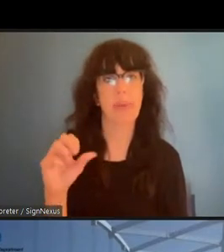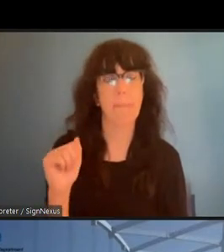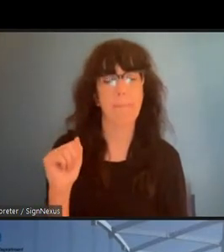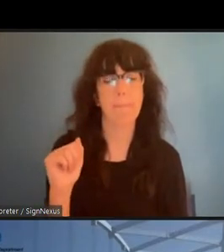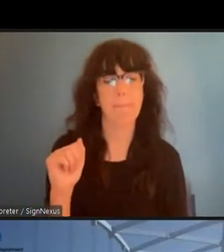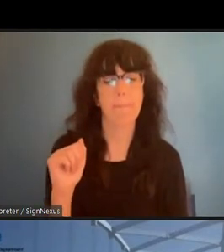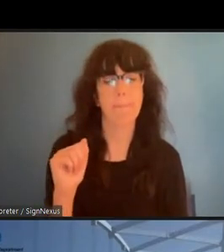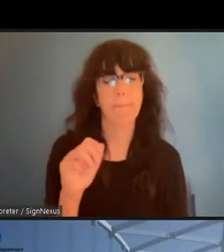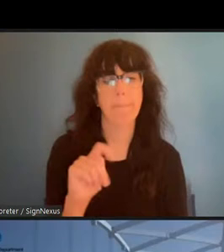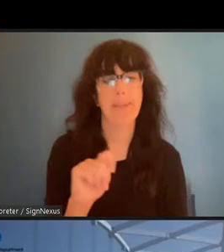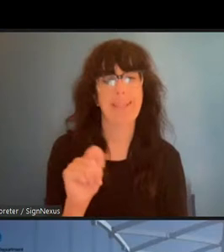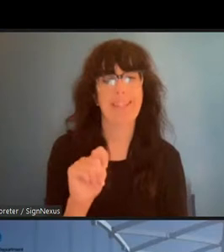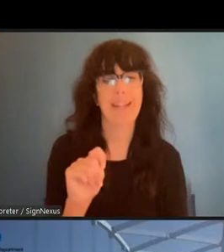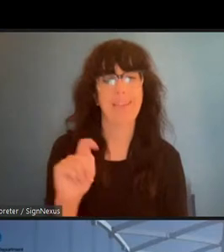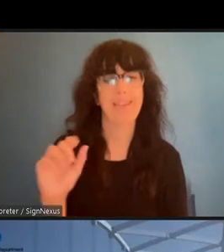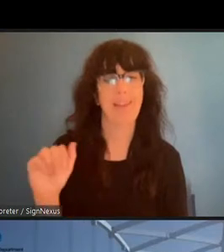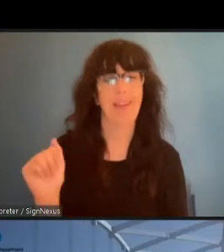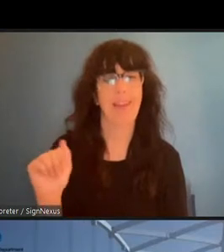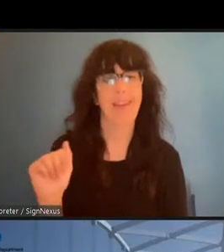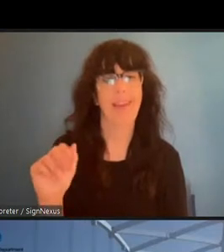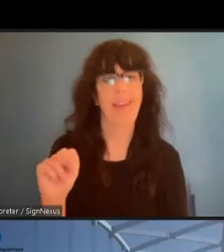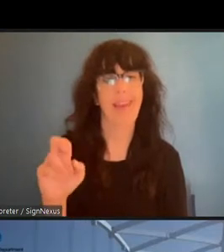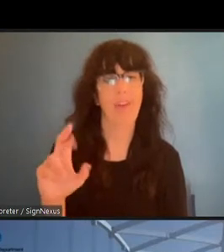tensei andergachu